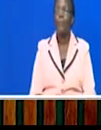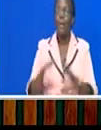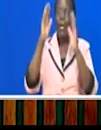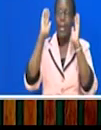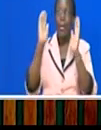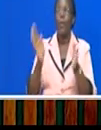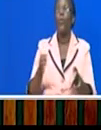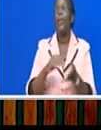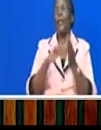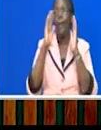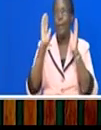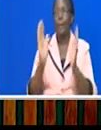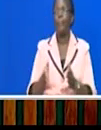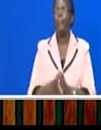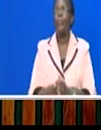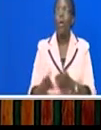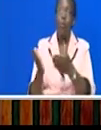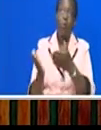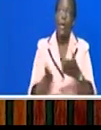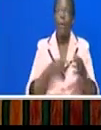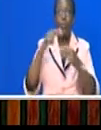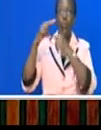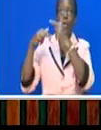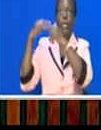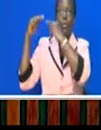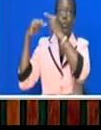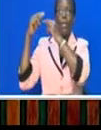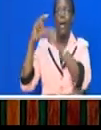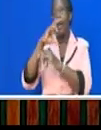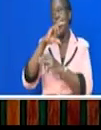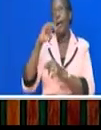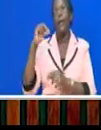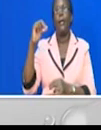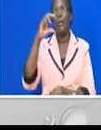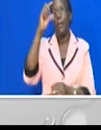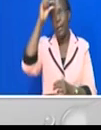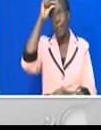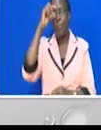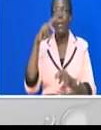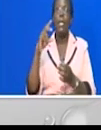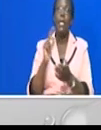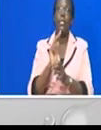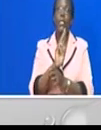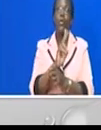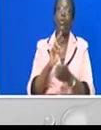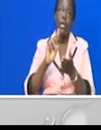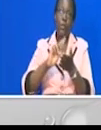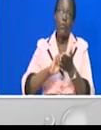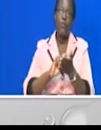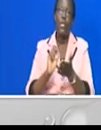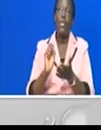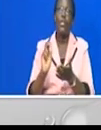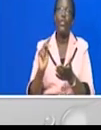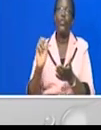Hello learner, welcome to History and Government Secondary Revision.